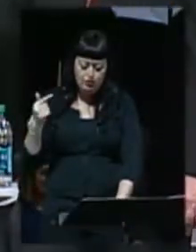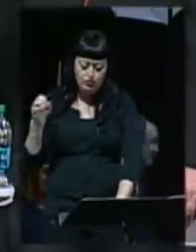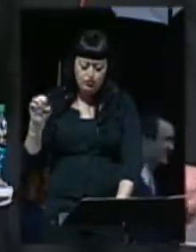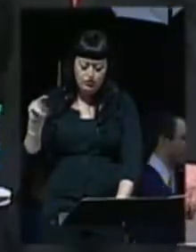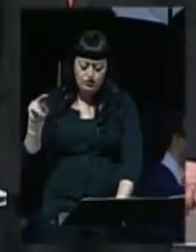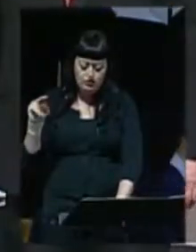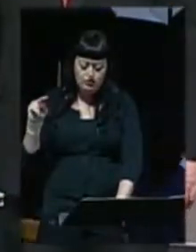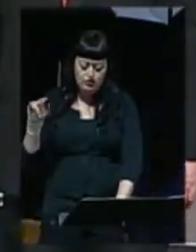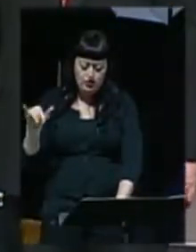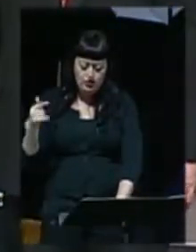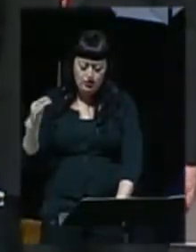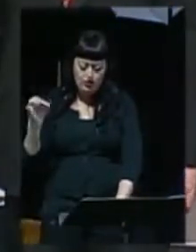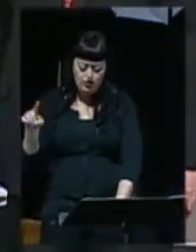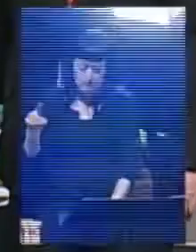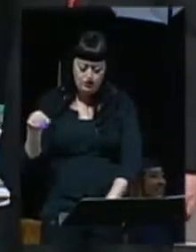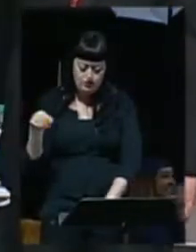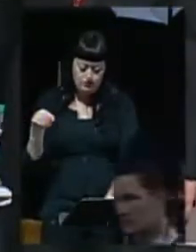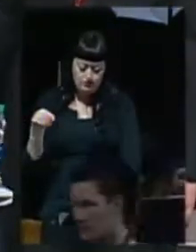Paige Nygaard.